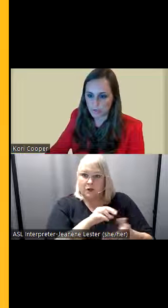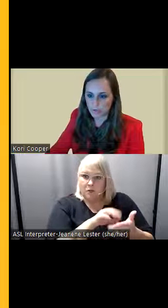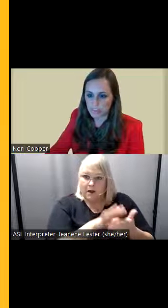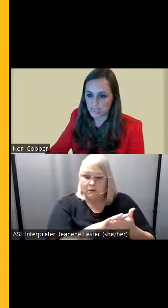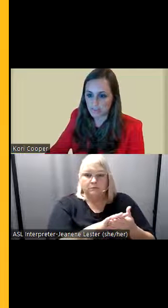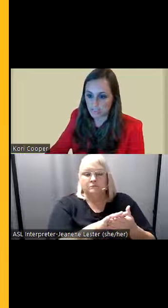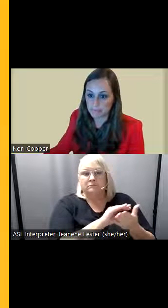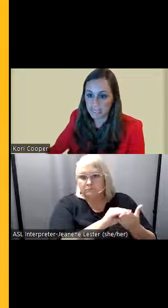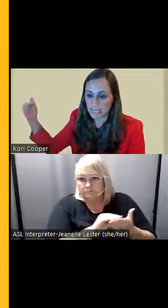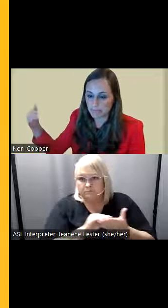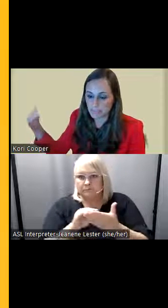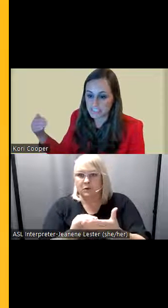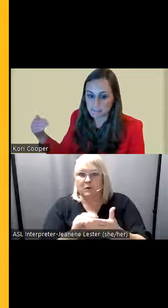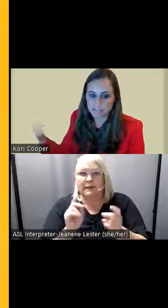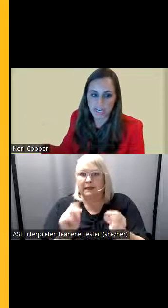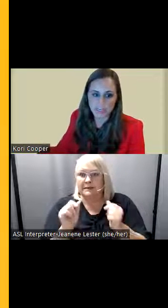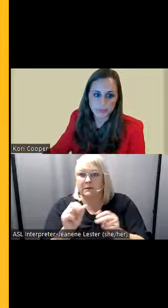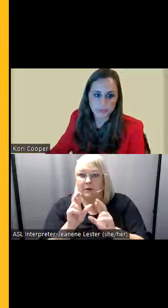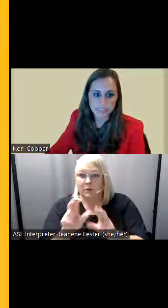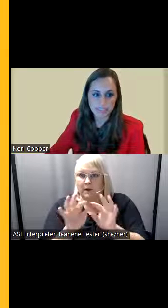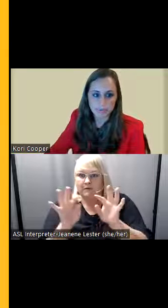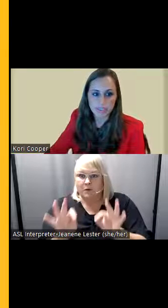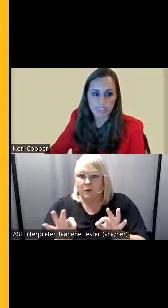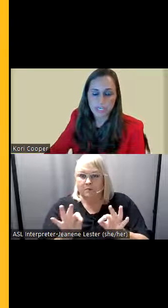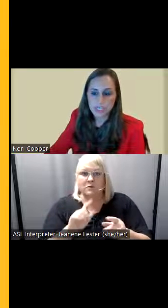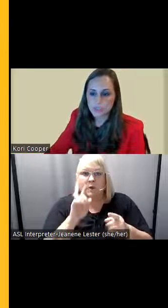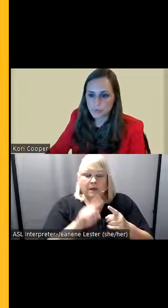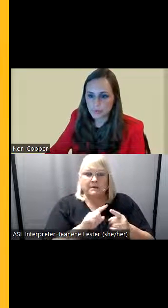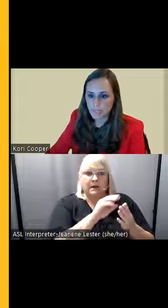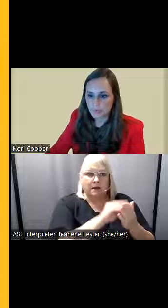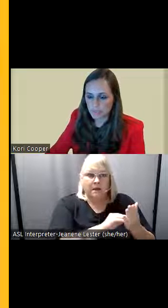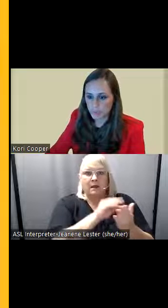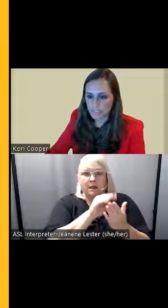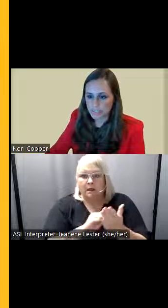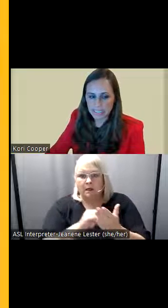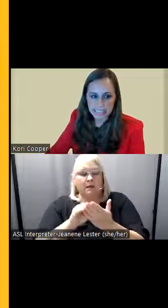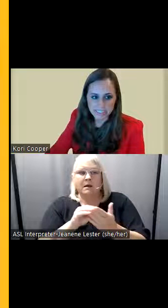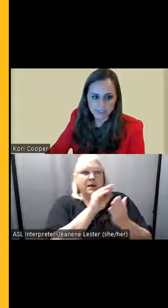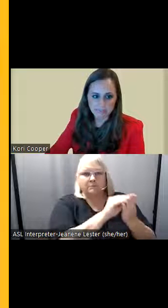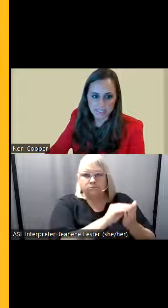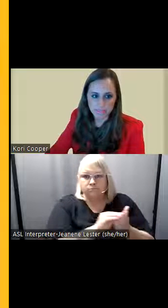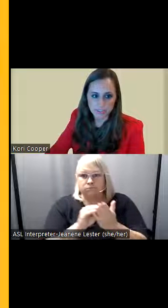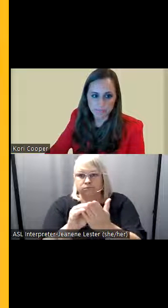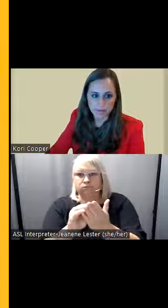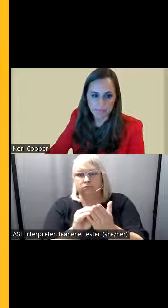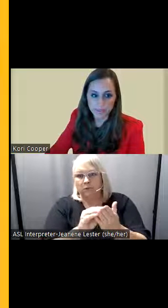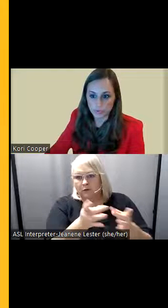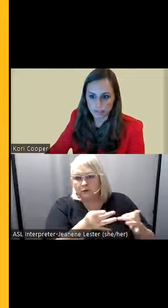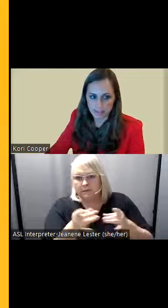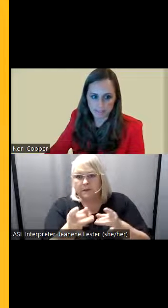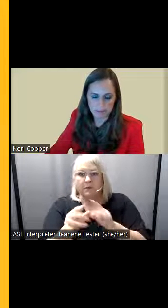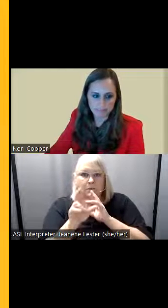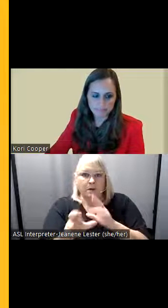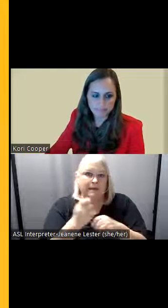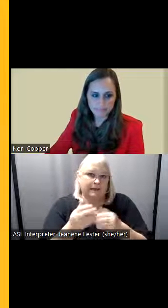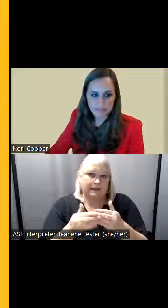reporting form to kind of eliminate a couple of steps for end users to make really streamline reporting to make it easier for them to do the right thing